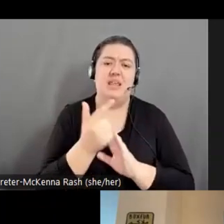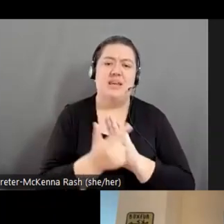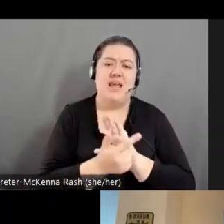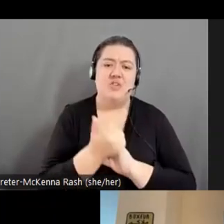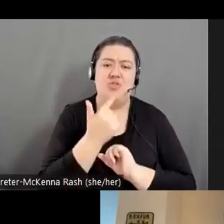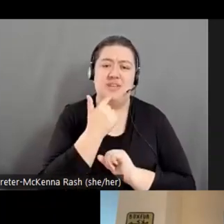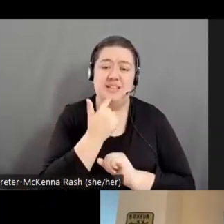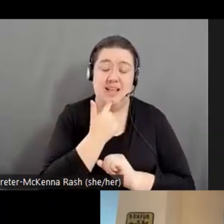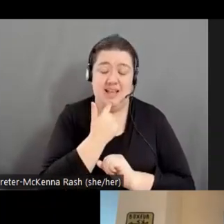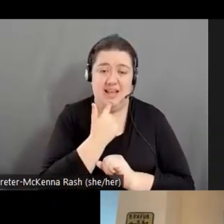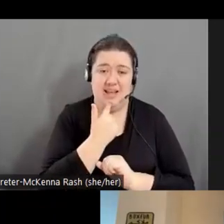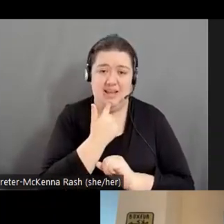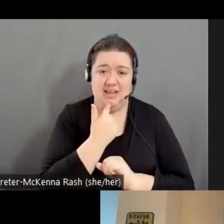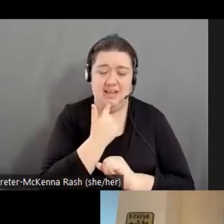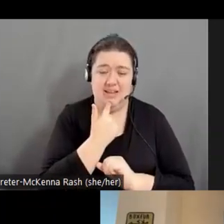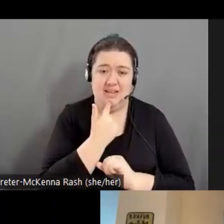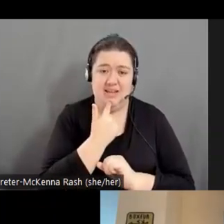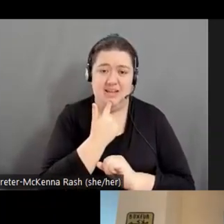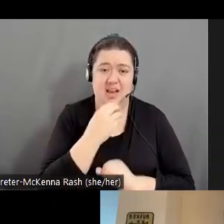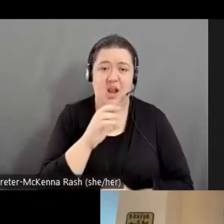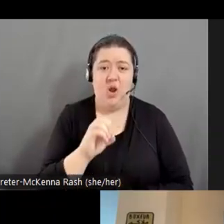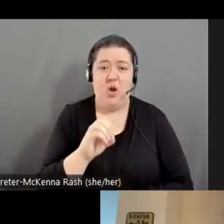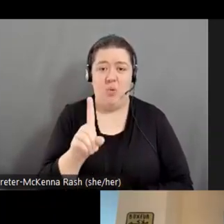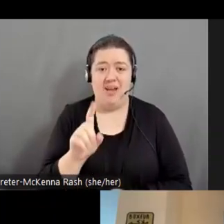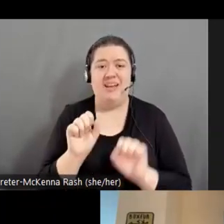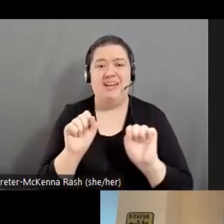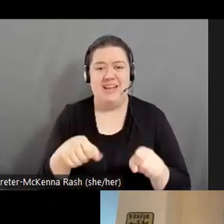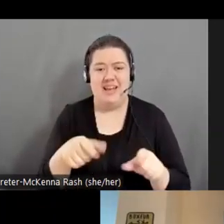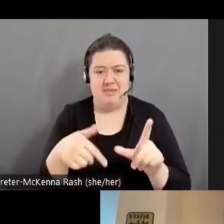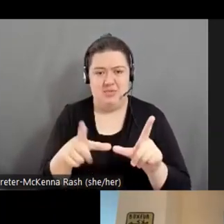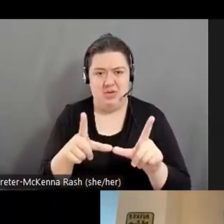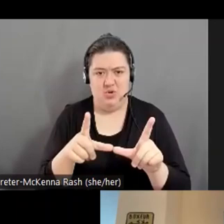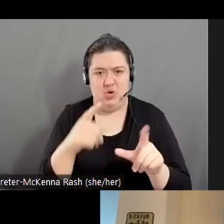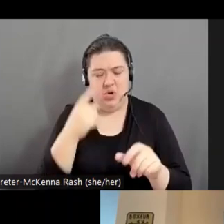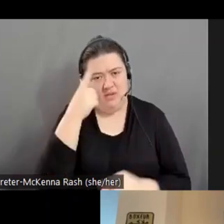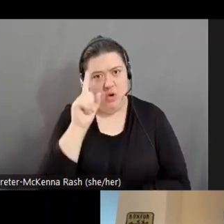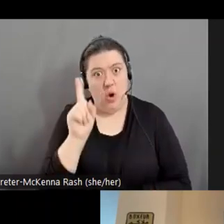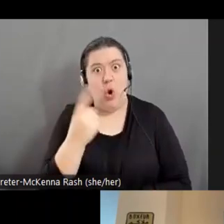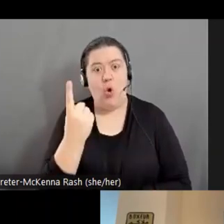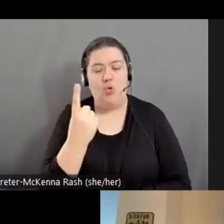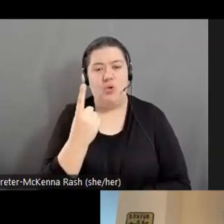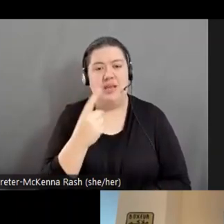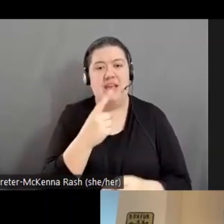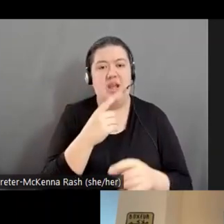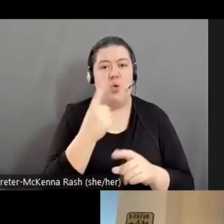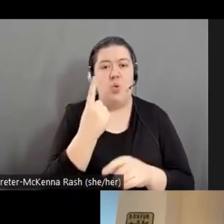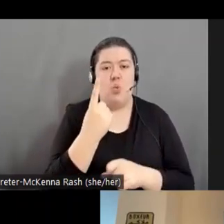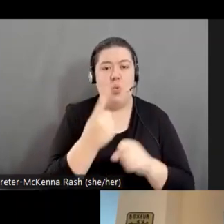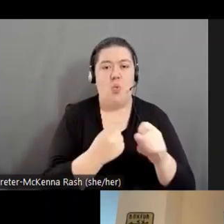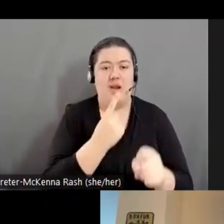that an O-1 can be renewed for only year increments,